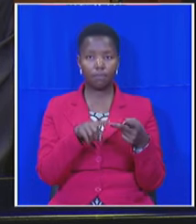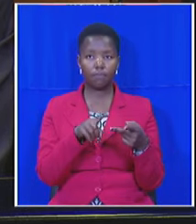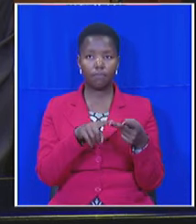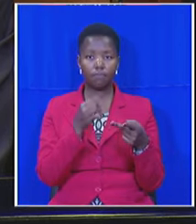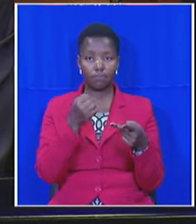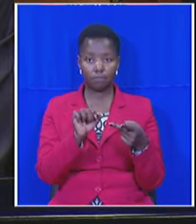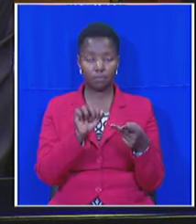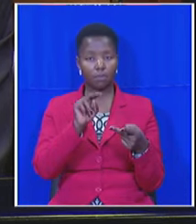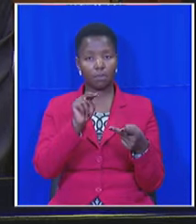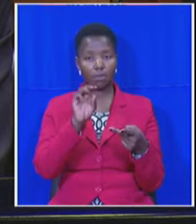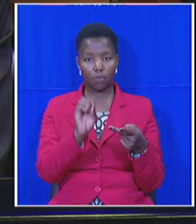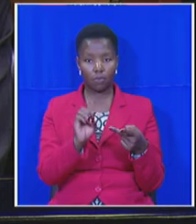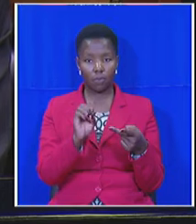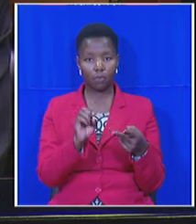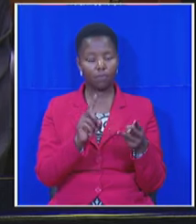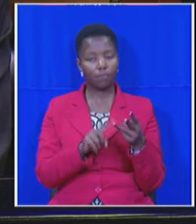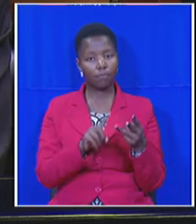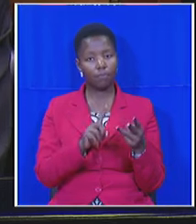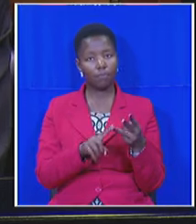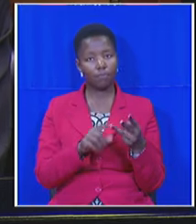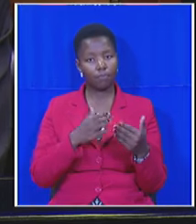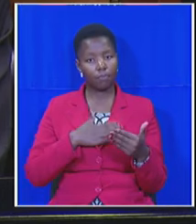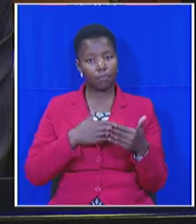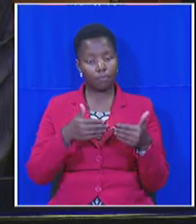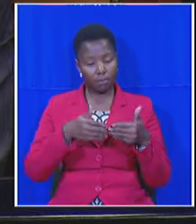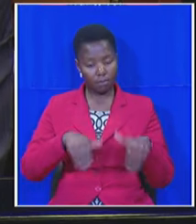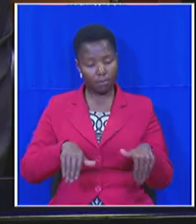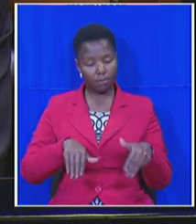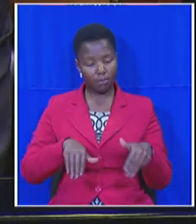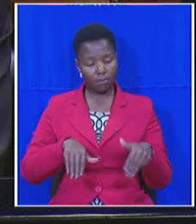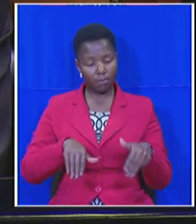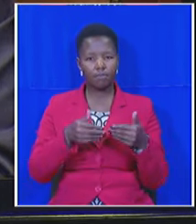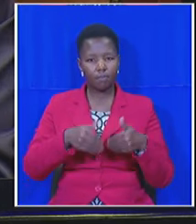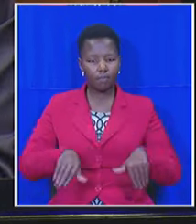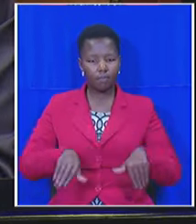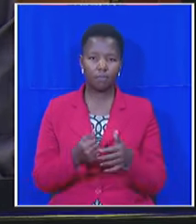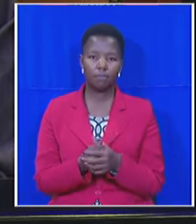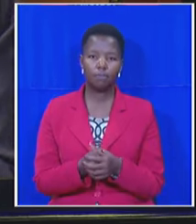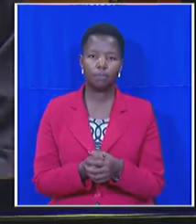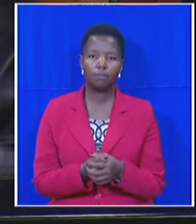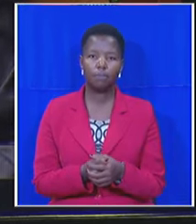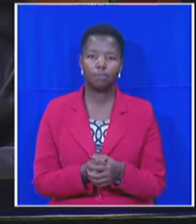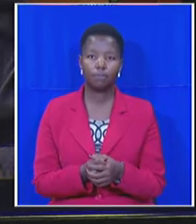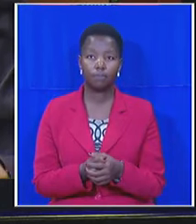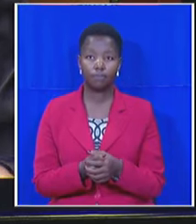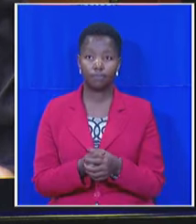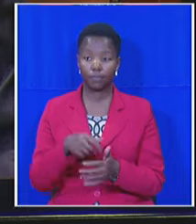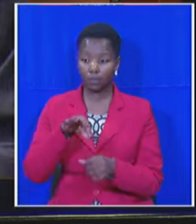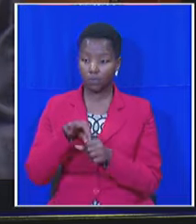Those against should press the no button. And those wishing to abstain should press the abstain button. Have all members